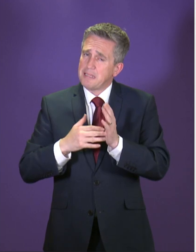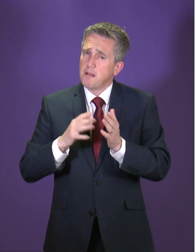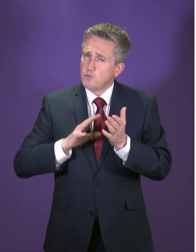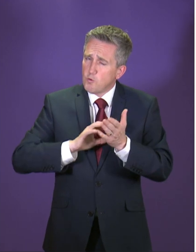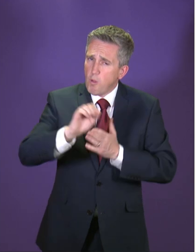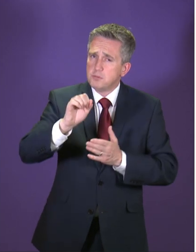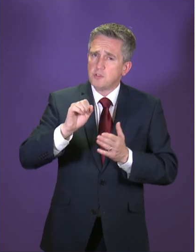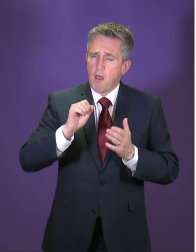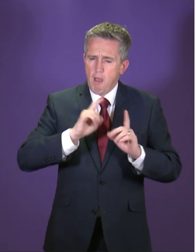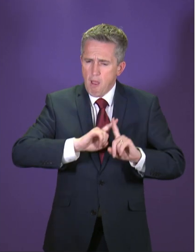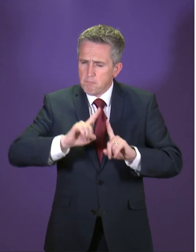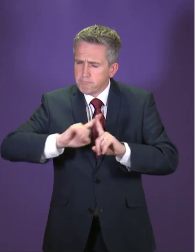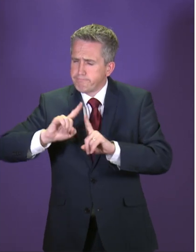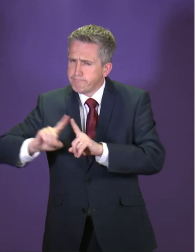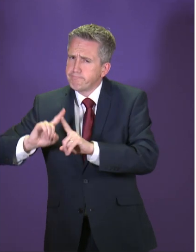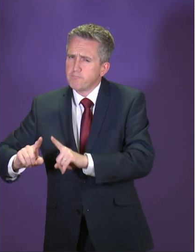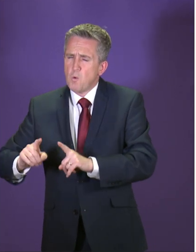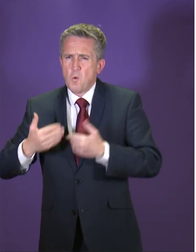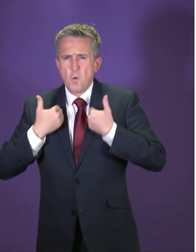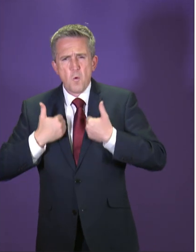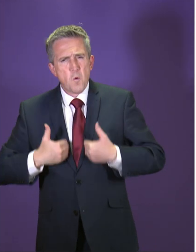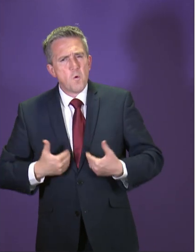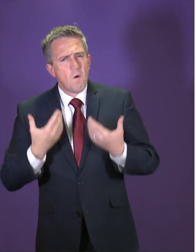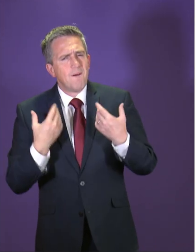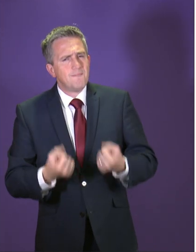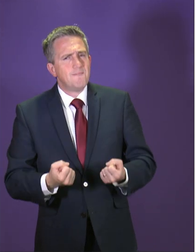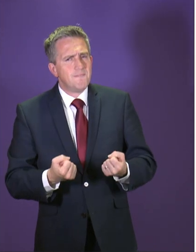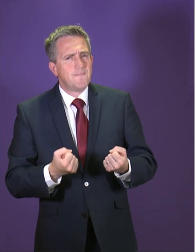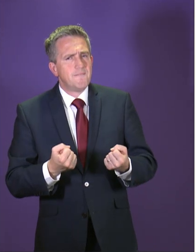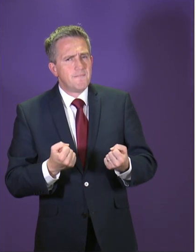our cultural diversity, and our cultural